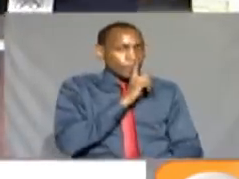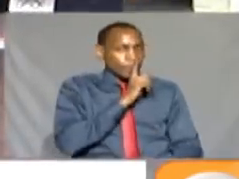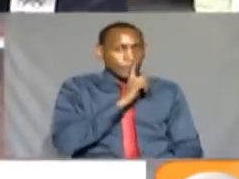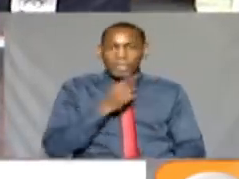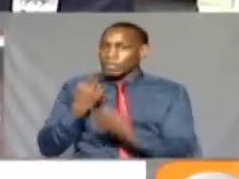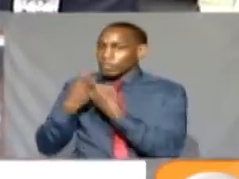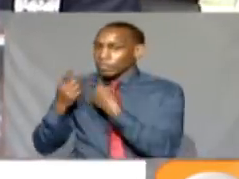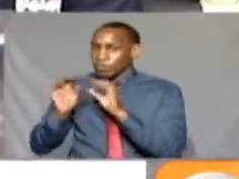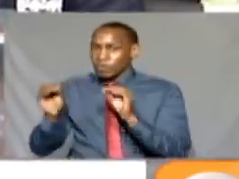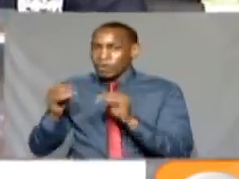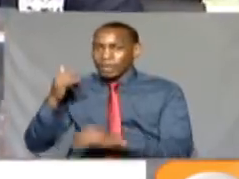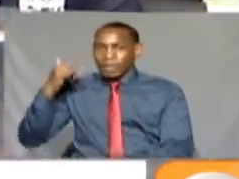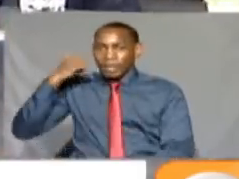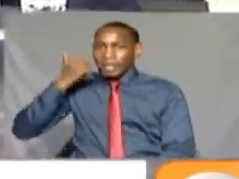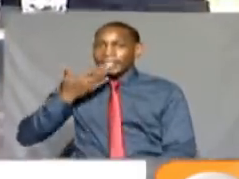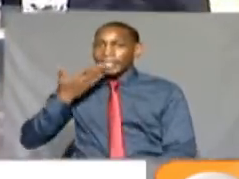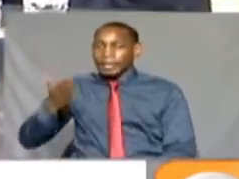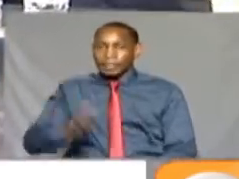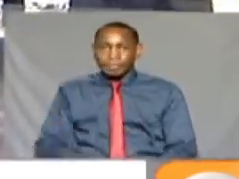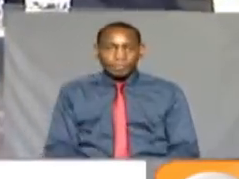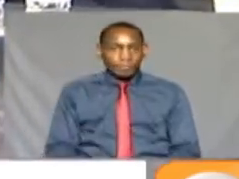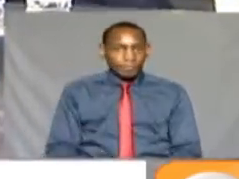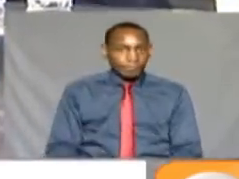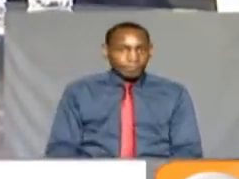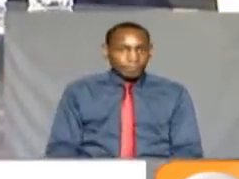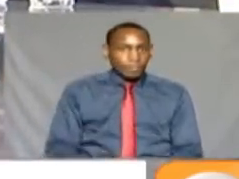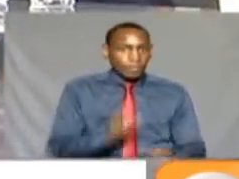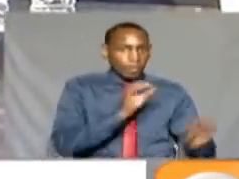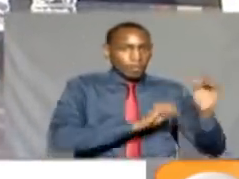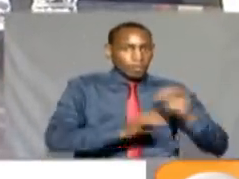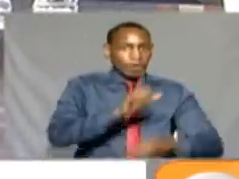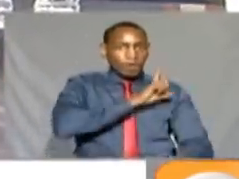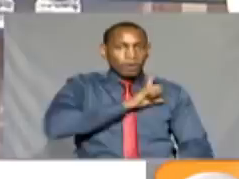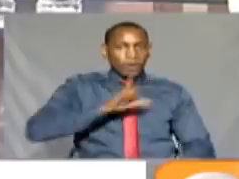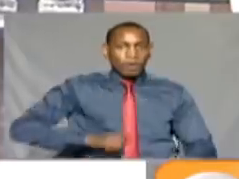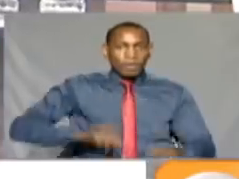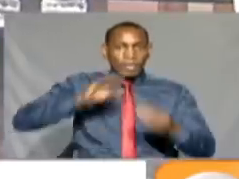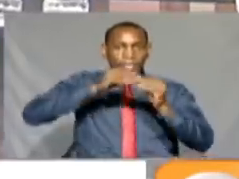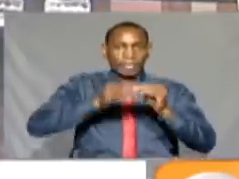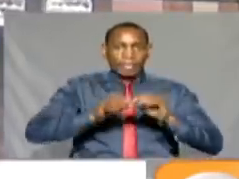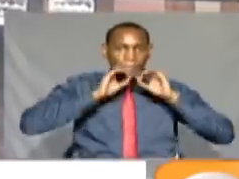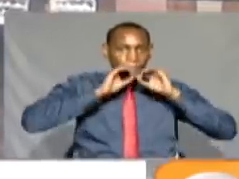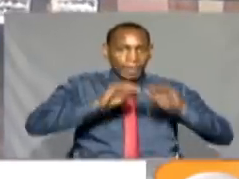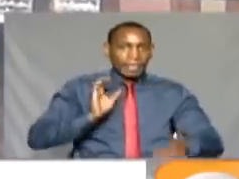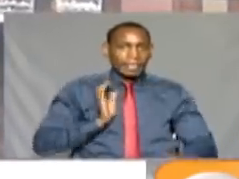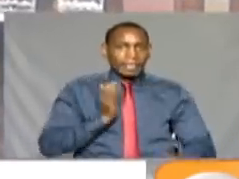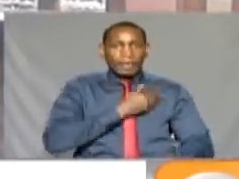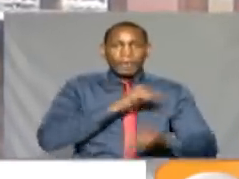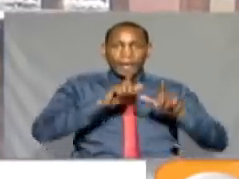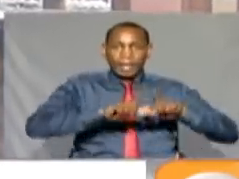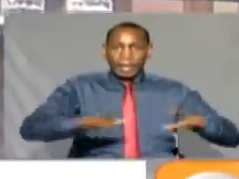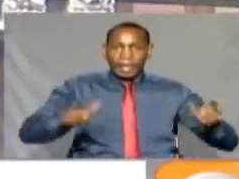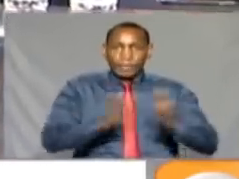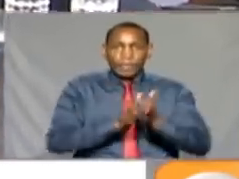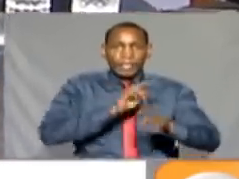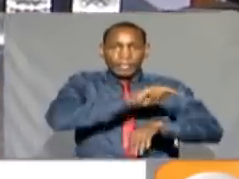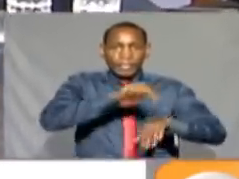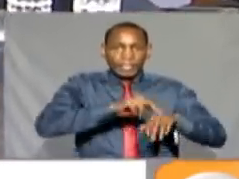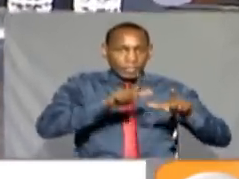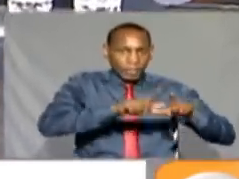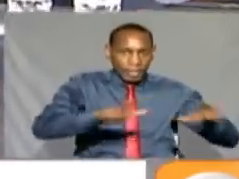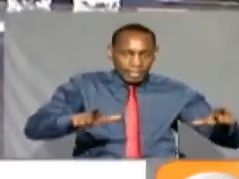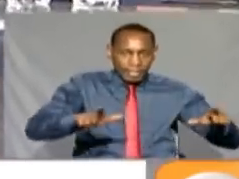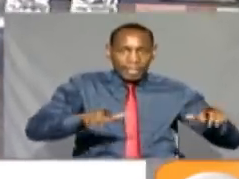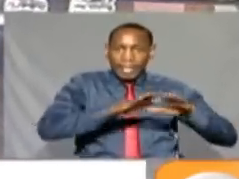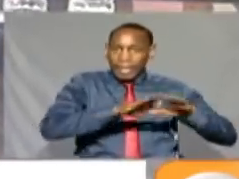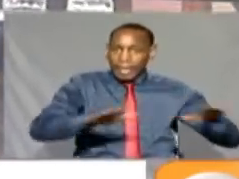siongei. Wacha nichukue simu. Oh God of all creation, bless this our land and nation. The land is